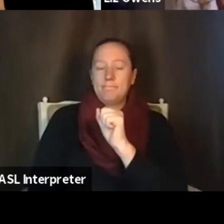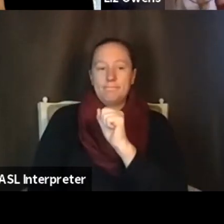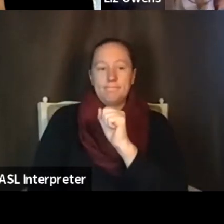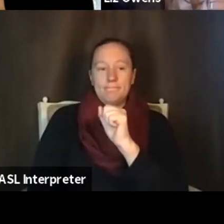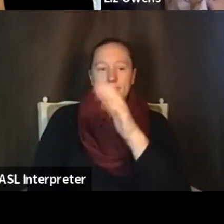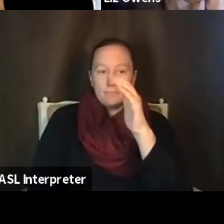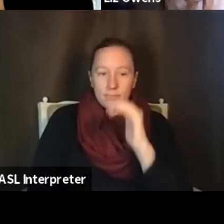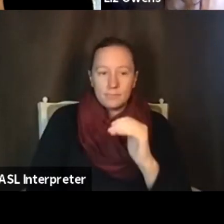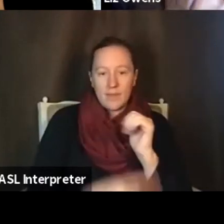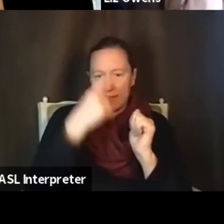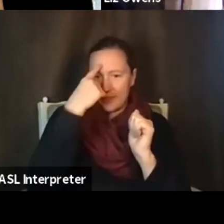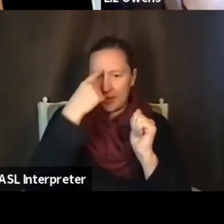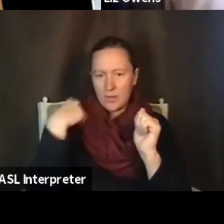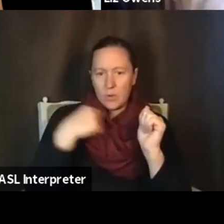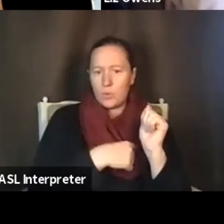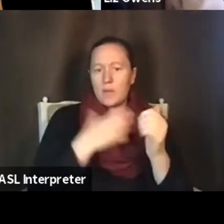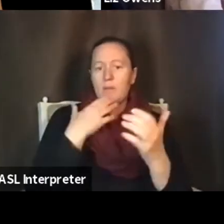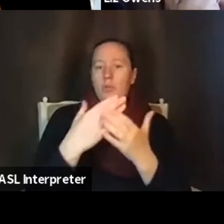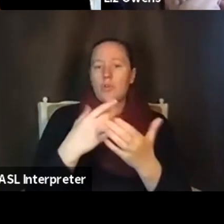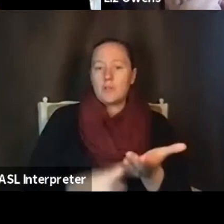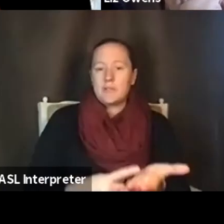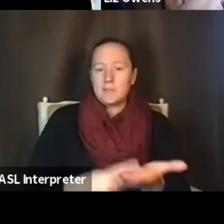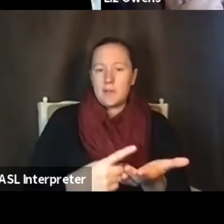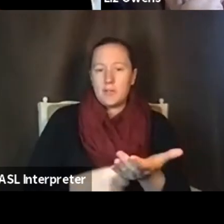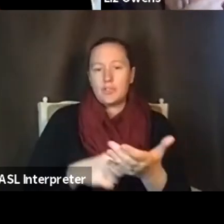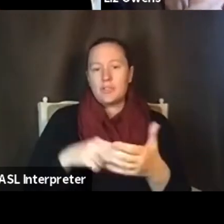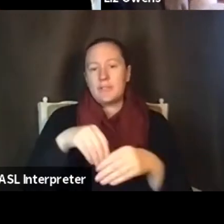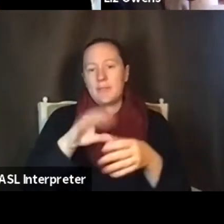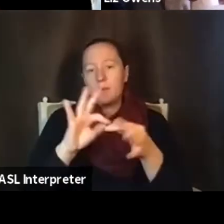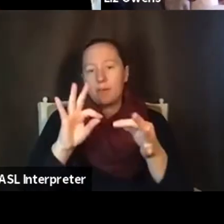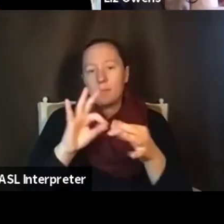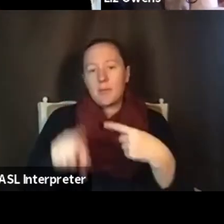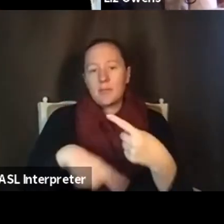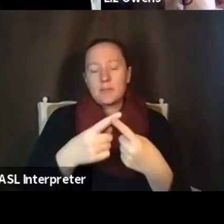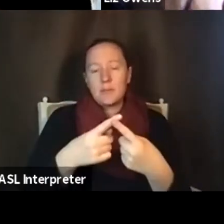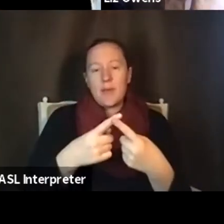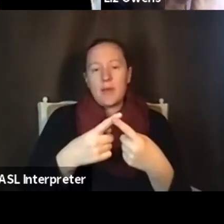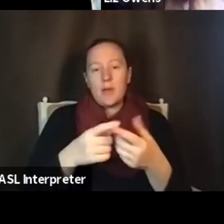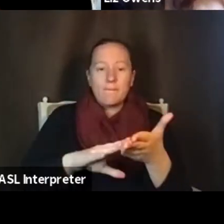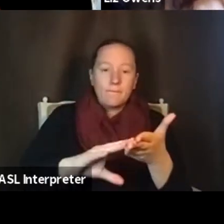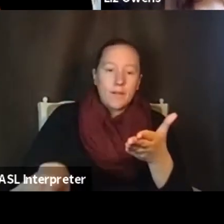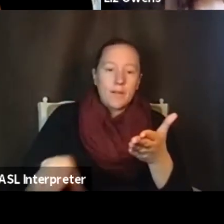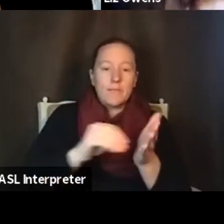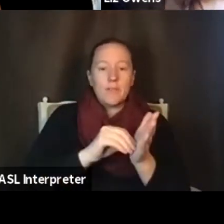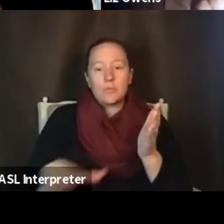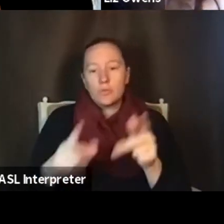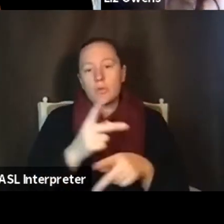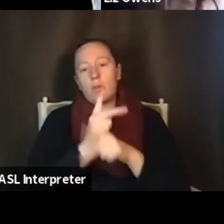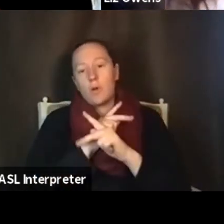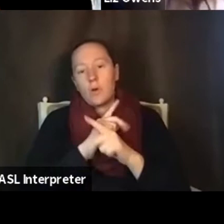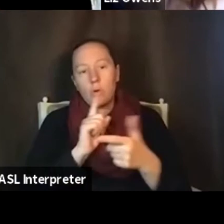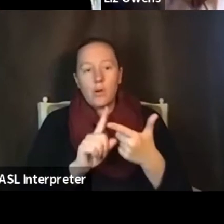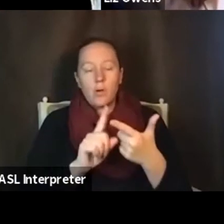Okay, and I think we had a good discussion in the comments a little bit, sort of about forgiving student loans and about